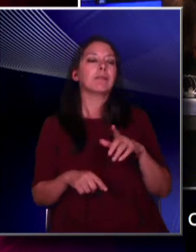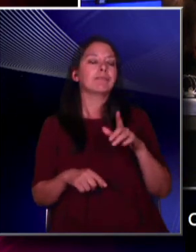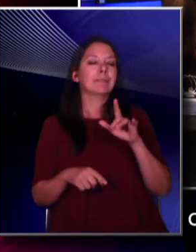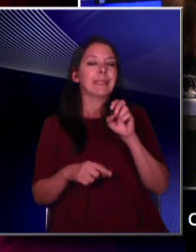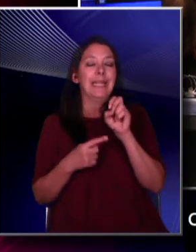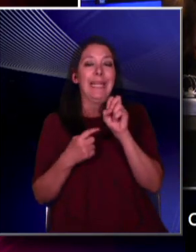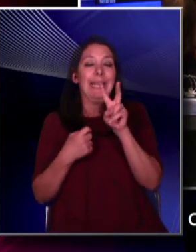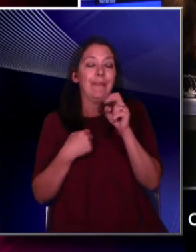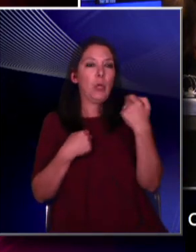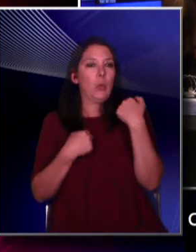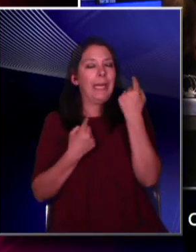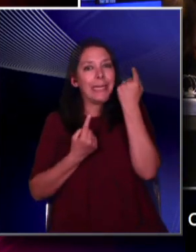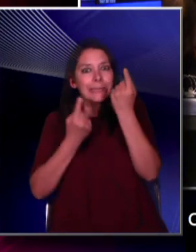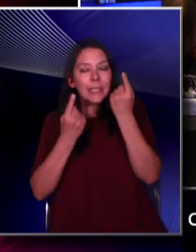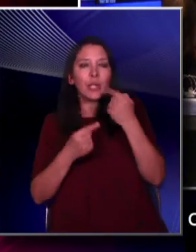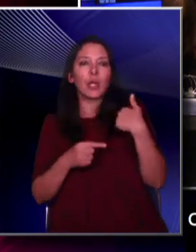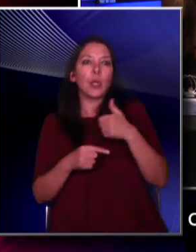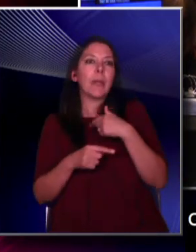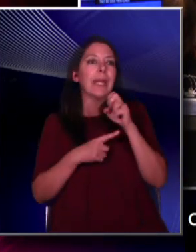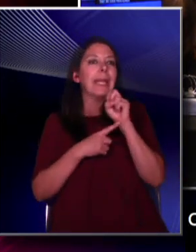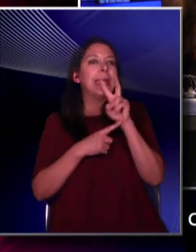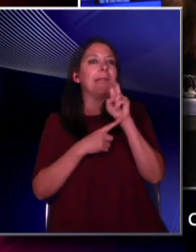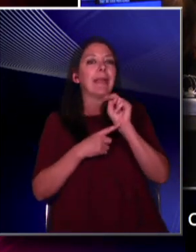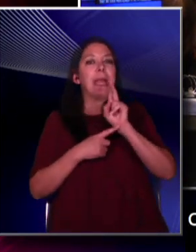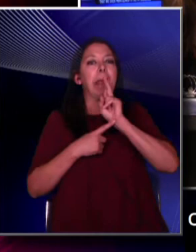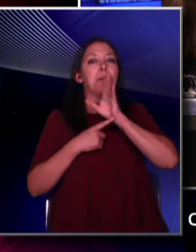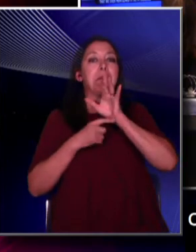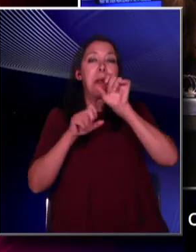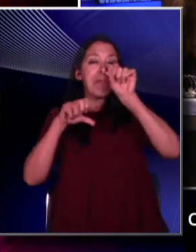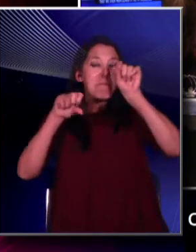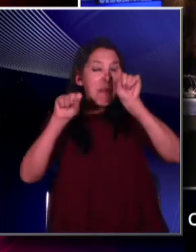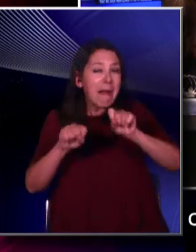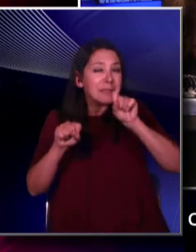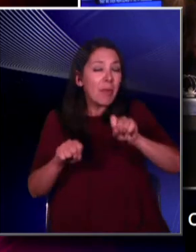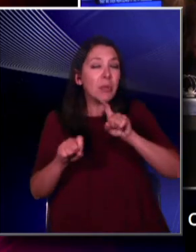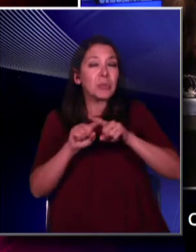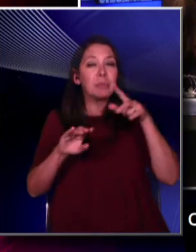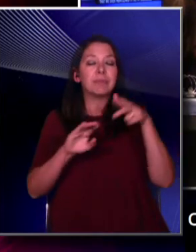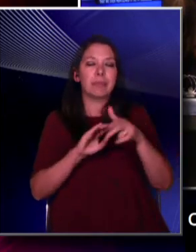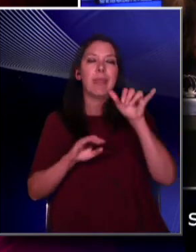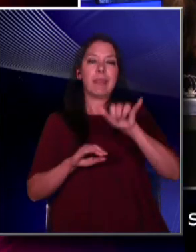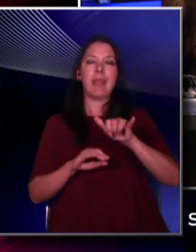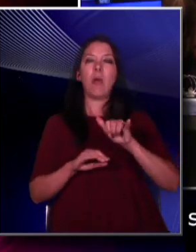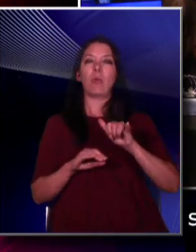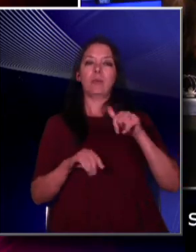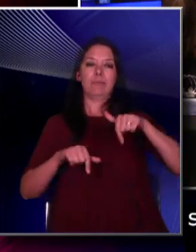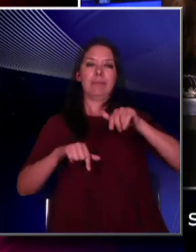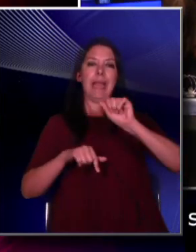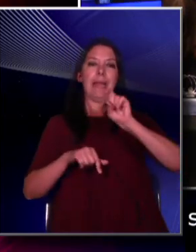even mentioned it as a possibility to a school district.